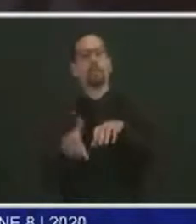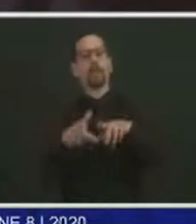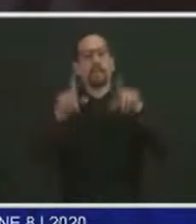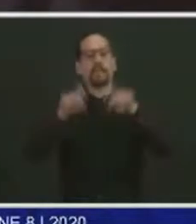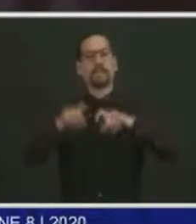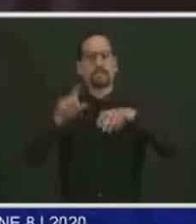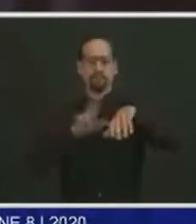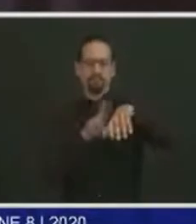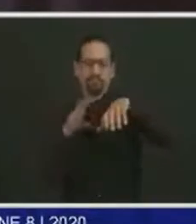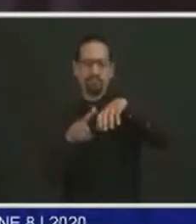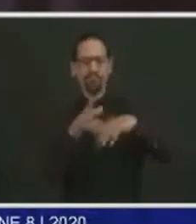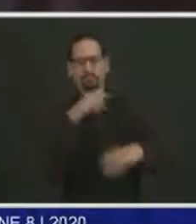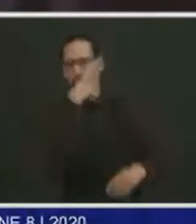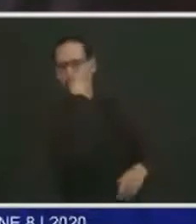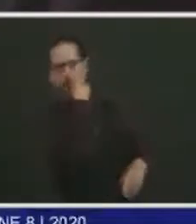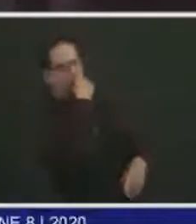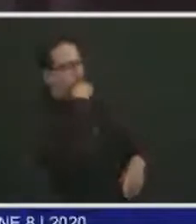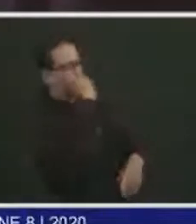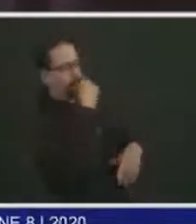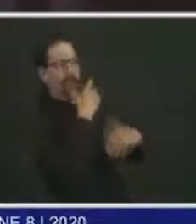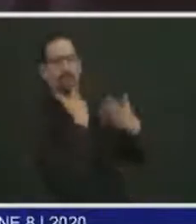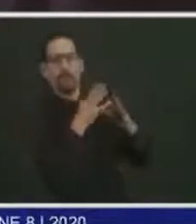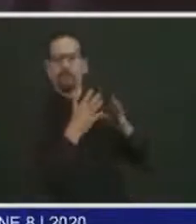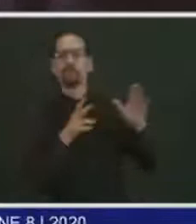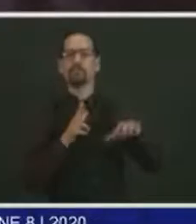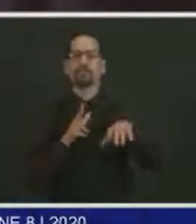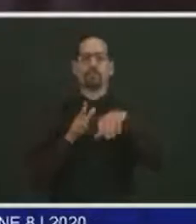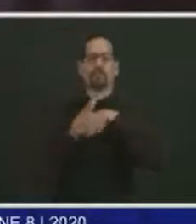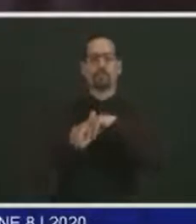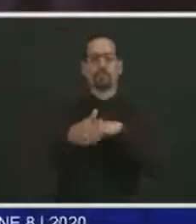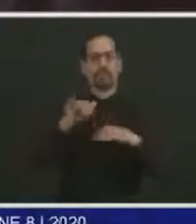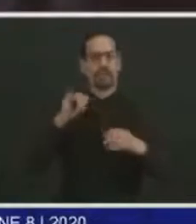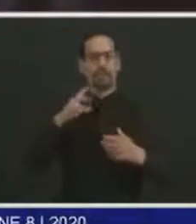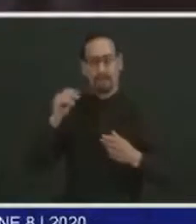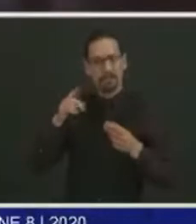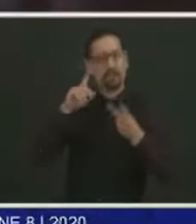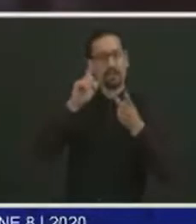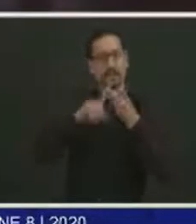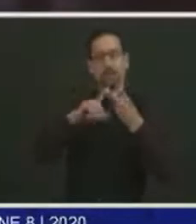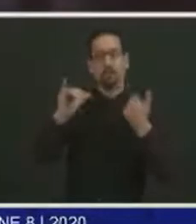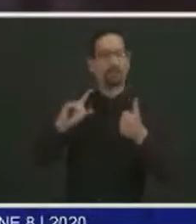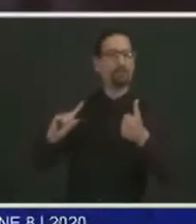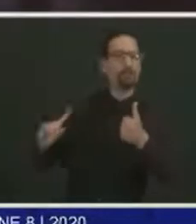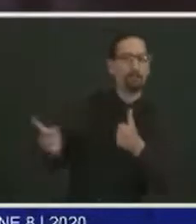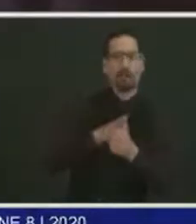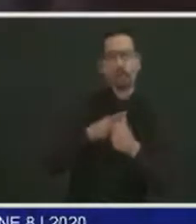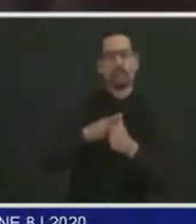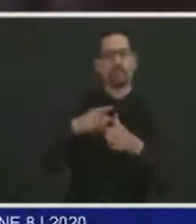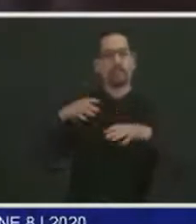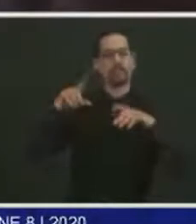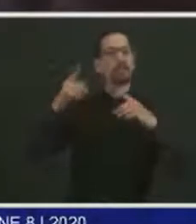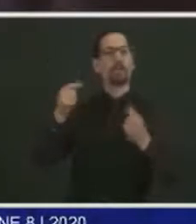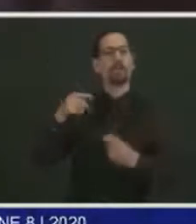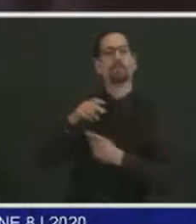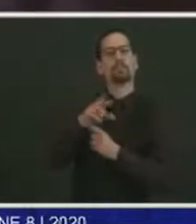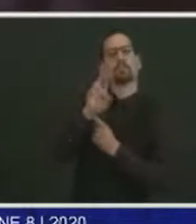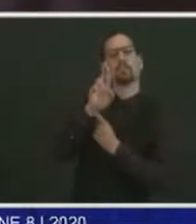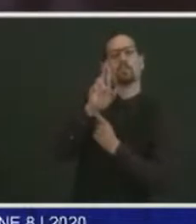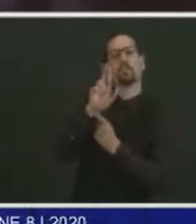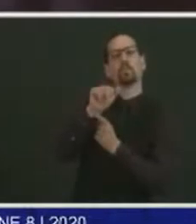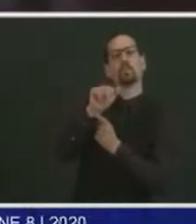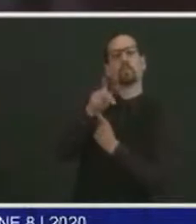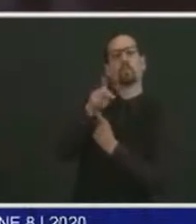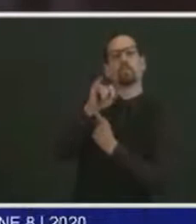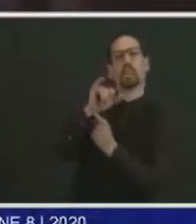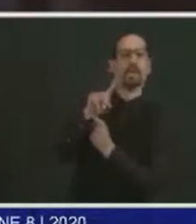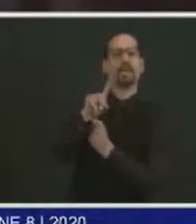states to use the rapid testing machines, and we were the first state in America to partner with CVS, our local